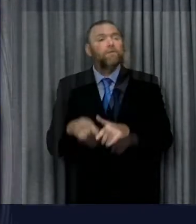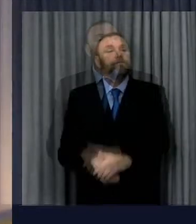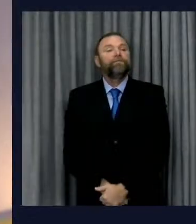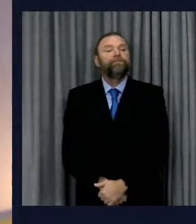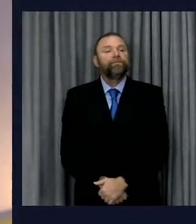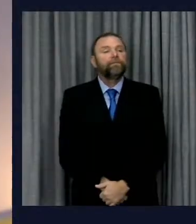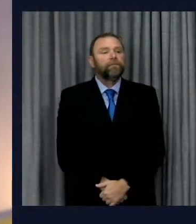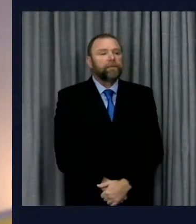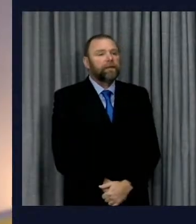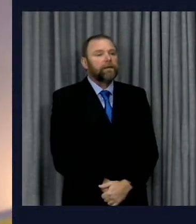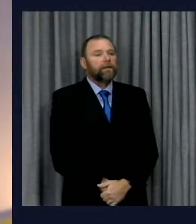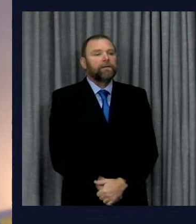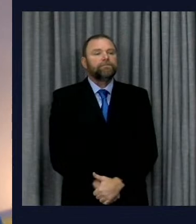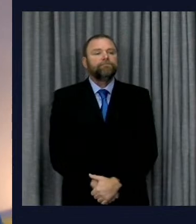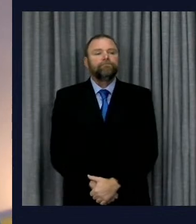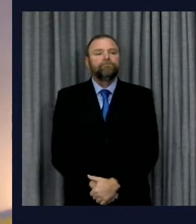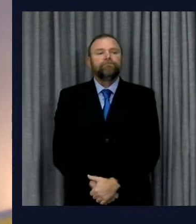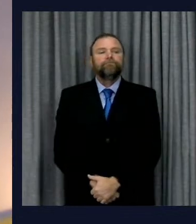Good afternoon, First Minister.